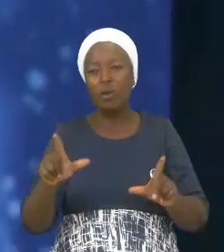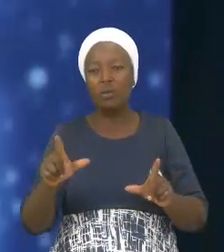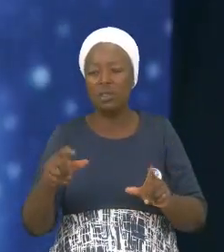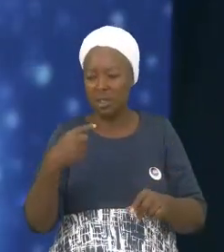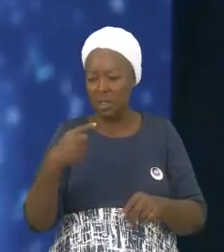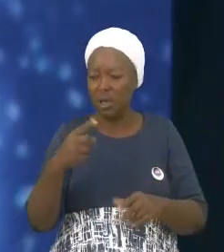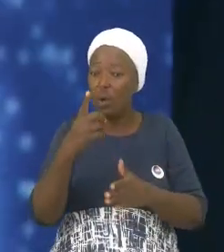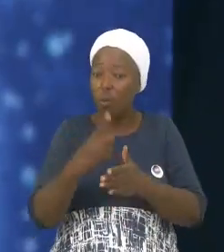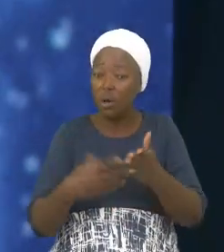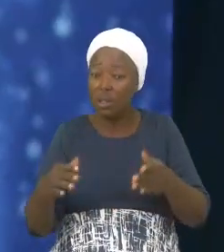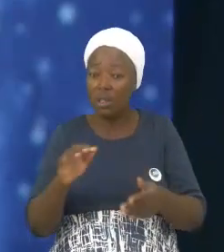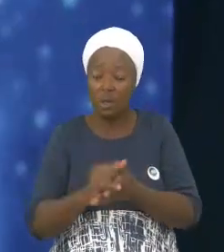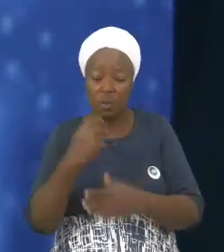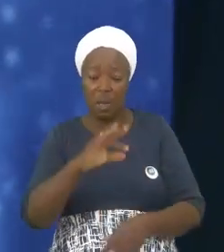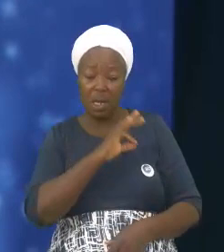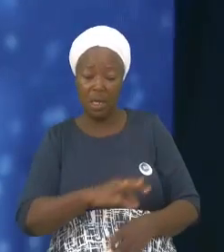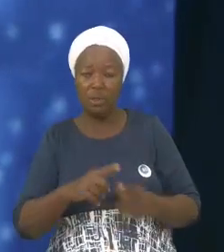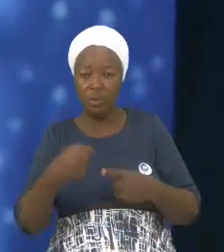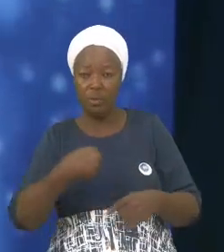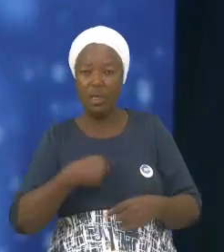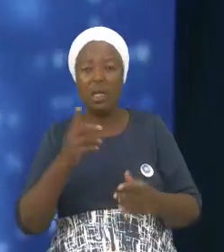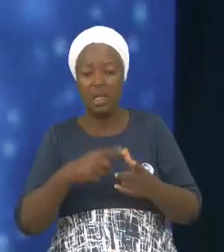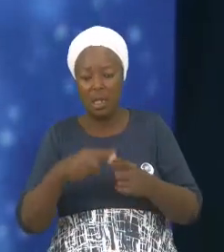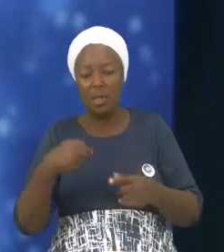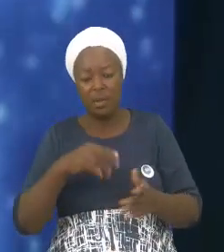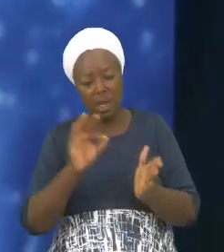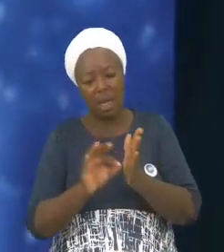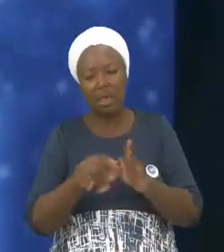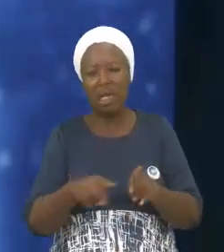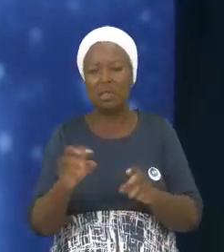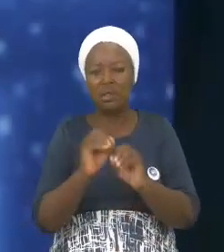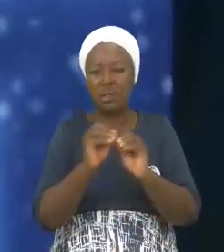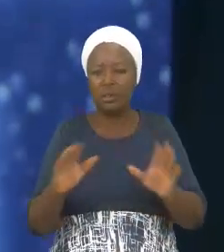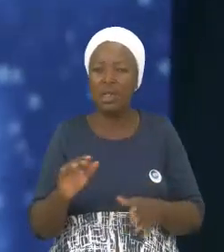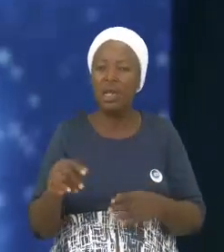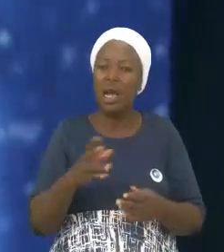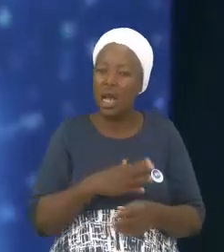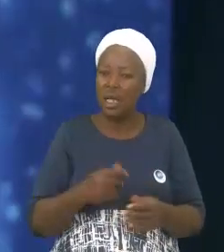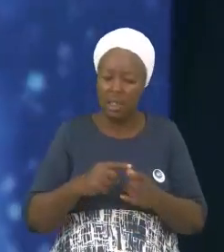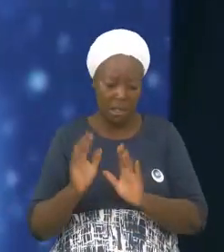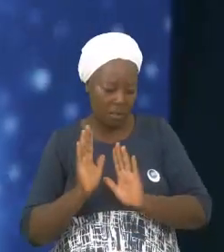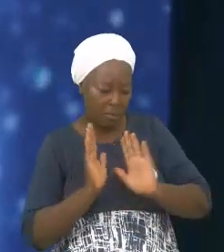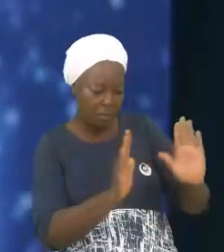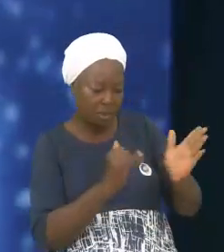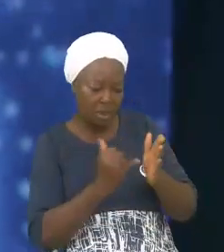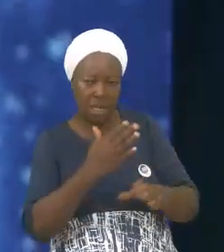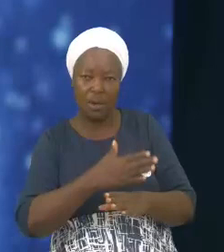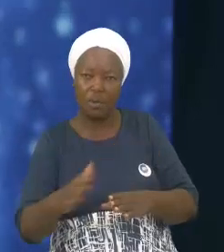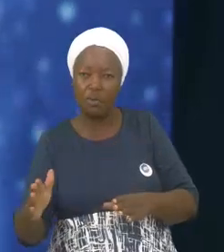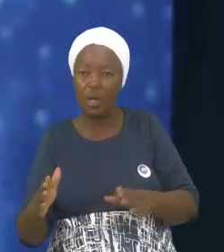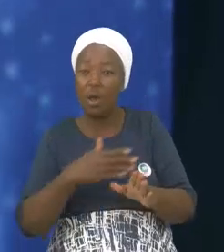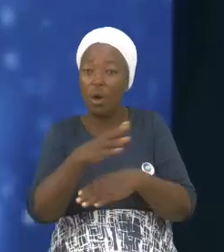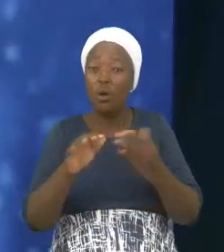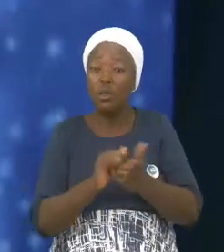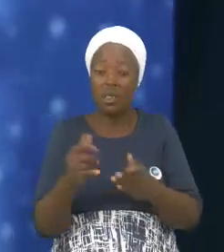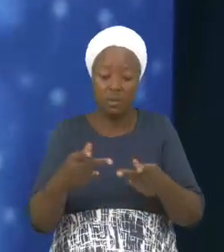to me, them I count as dung. Perhaps you push aside all that